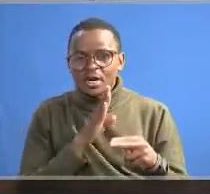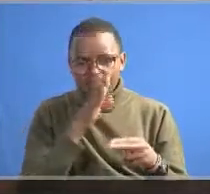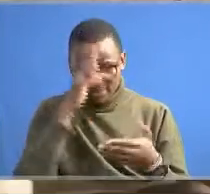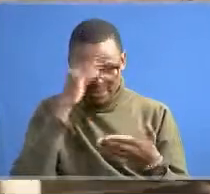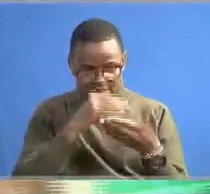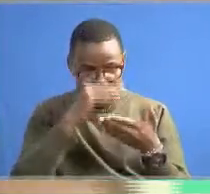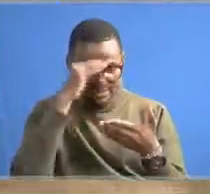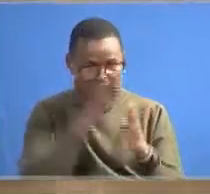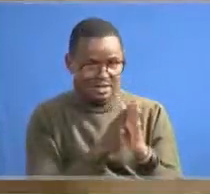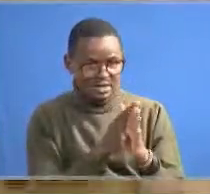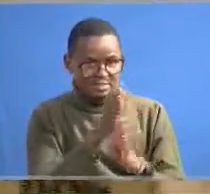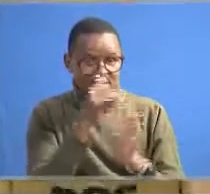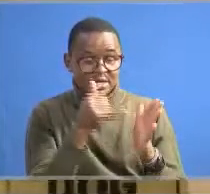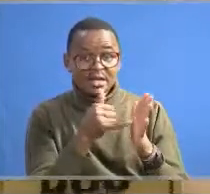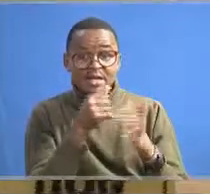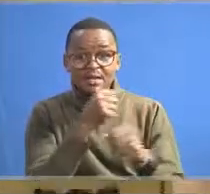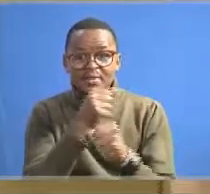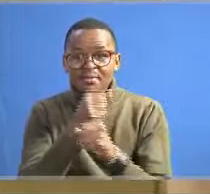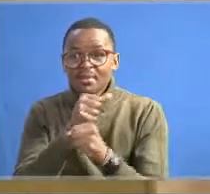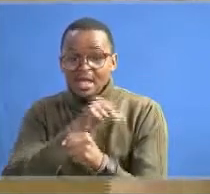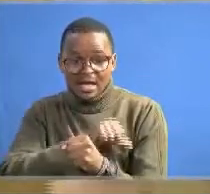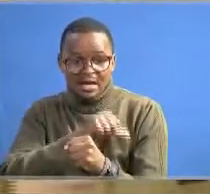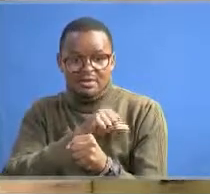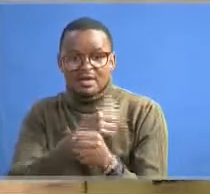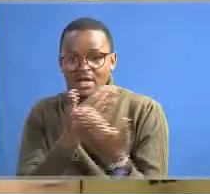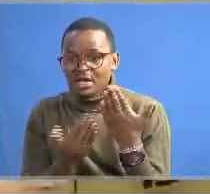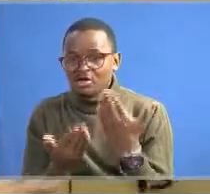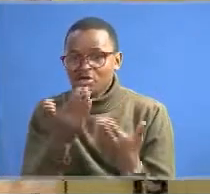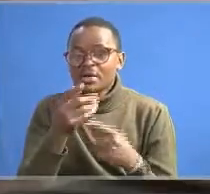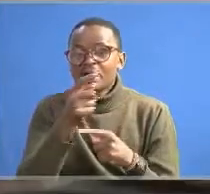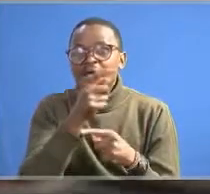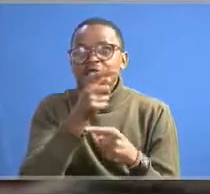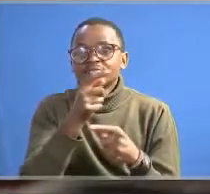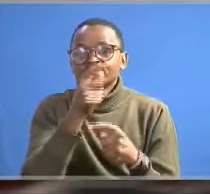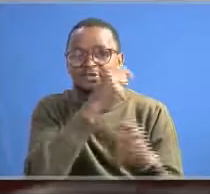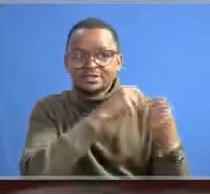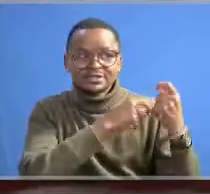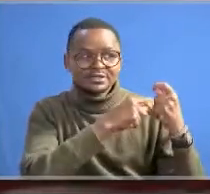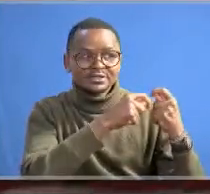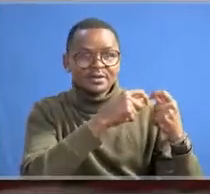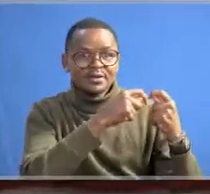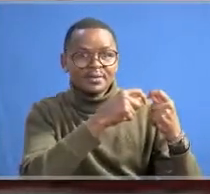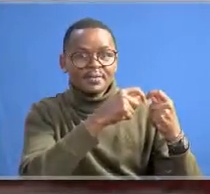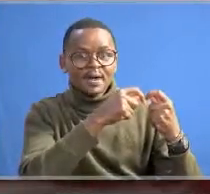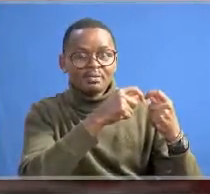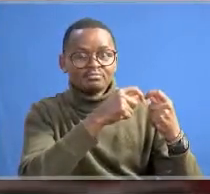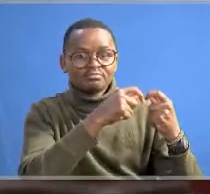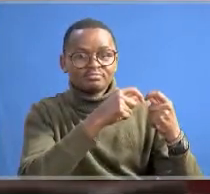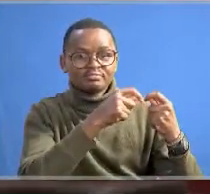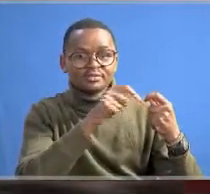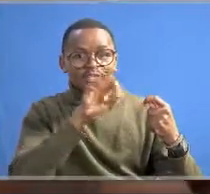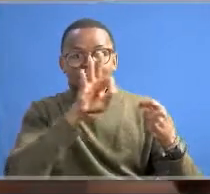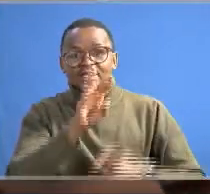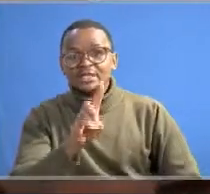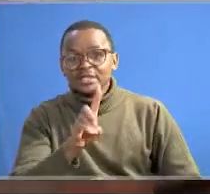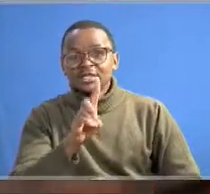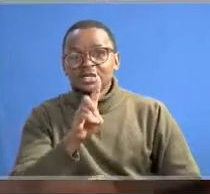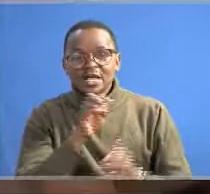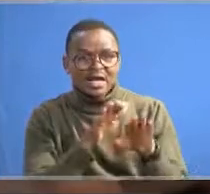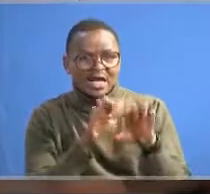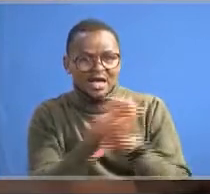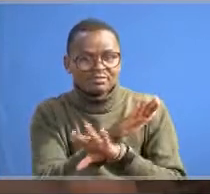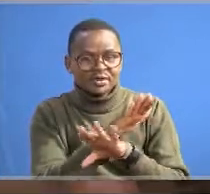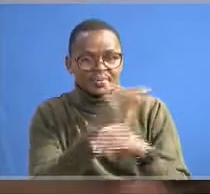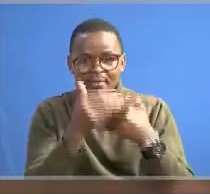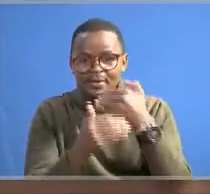learning the major strides it has made and the advantages compared to the traditional manufacturing techniques. The term 3D printing covers a variety